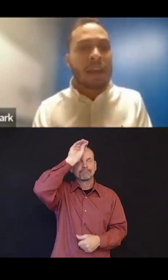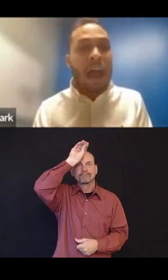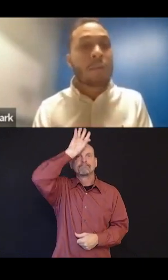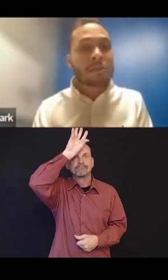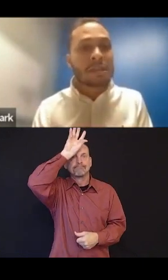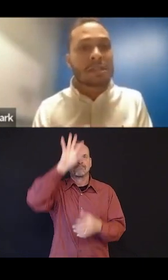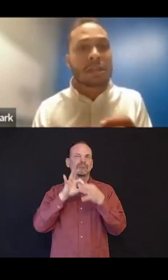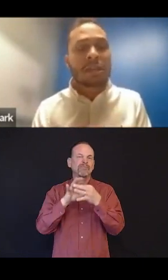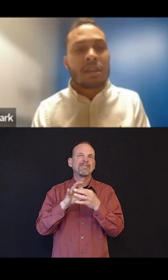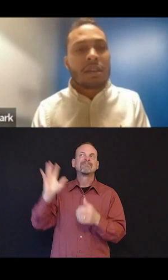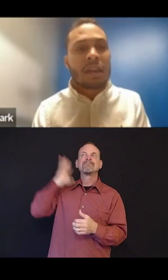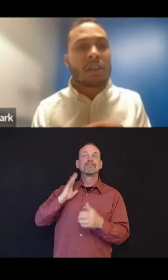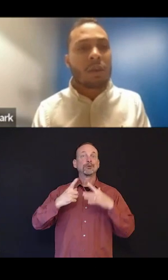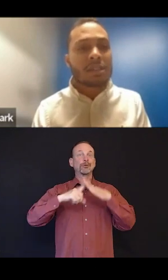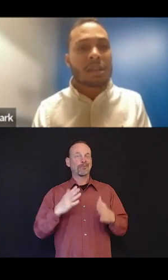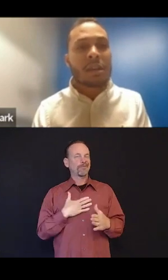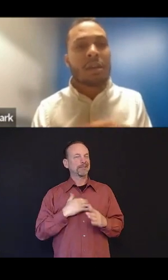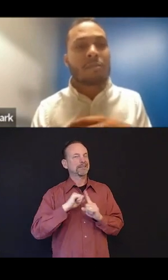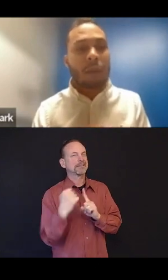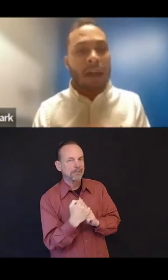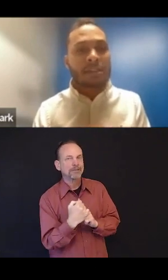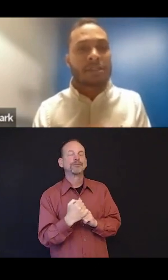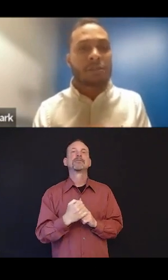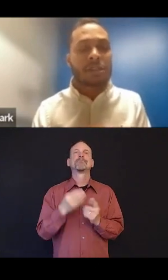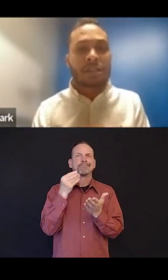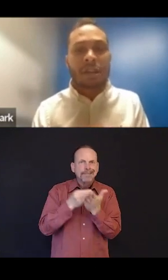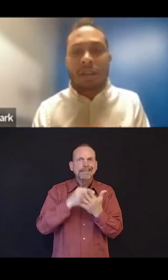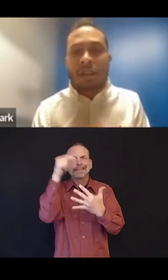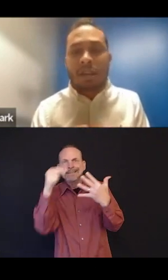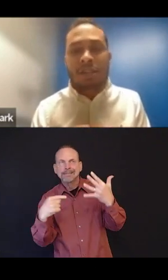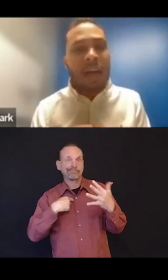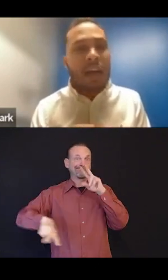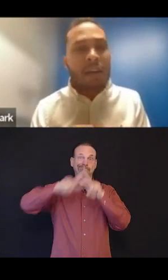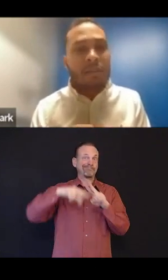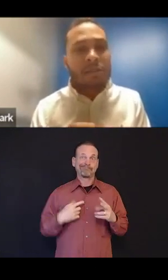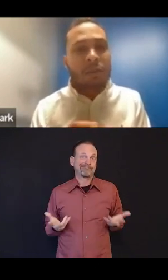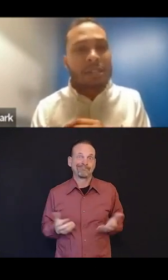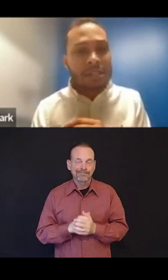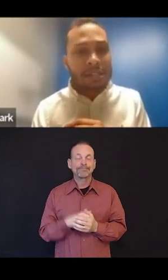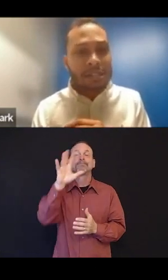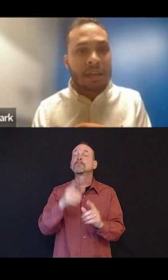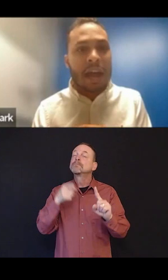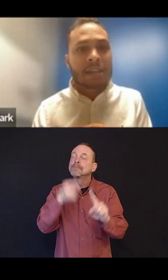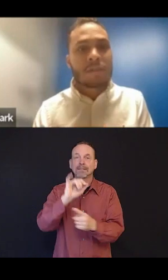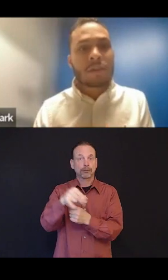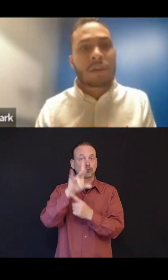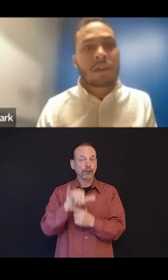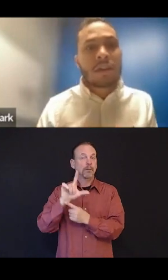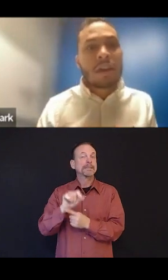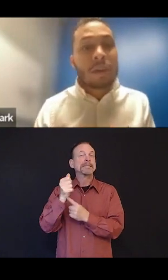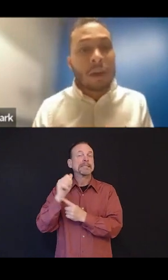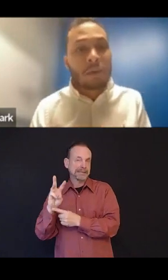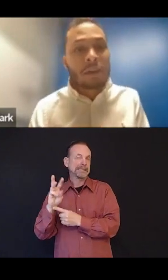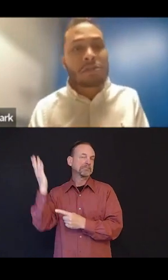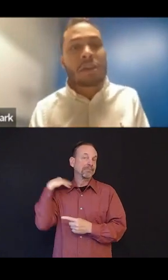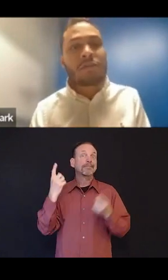components that I was missing in the onset of my situation. In July of 2016, I suffered